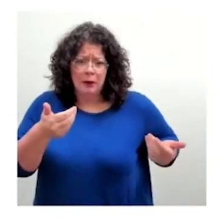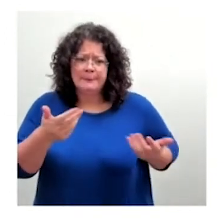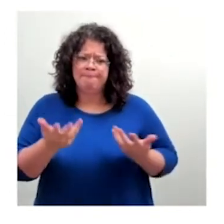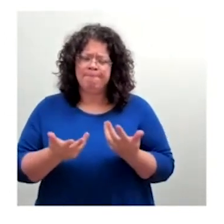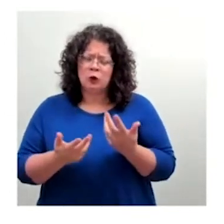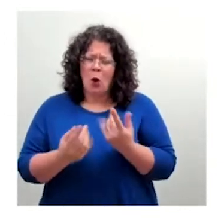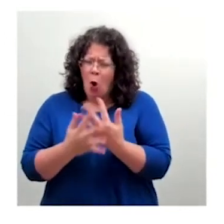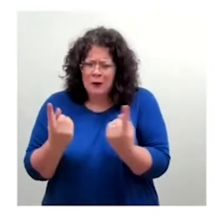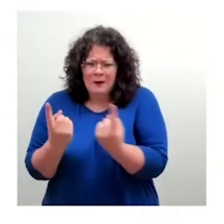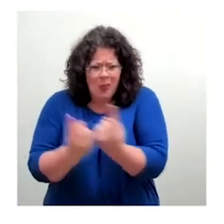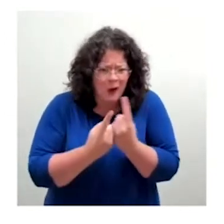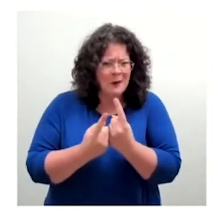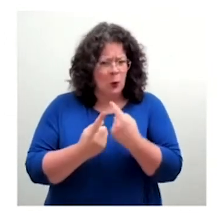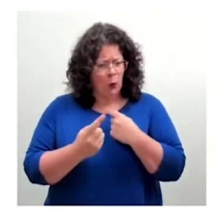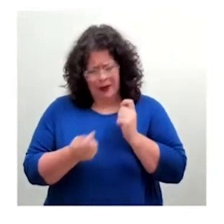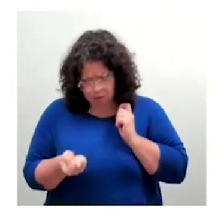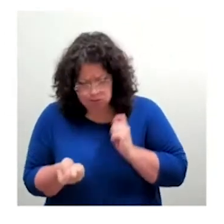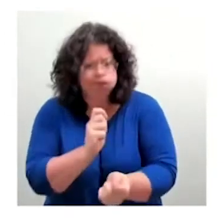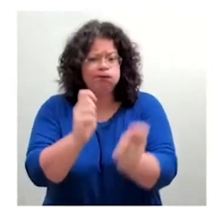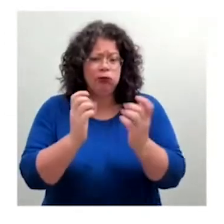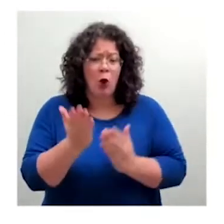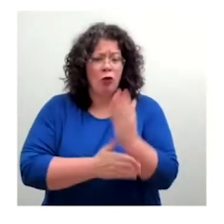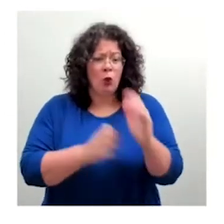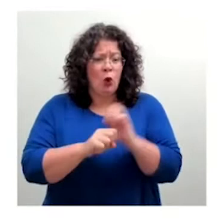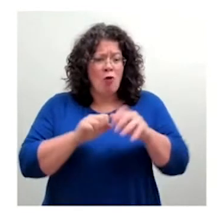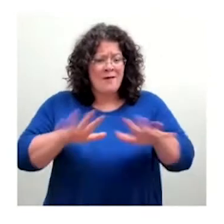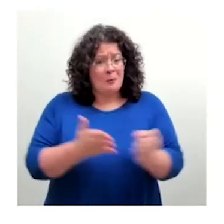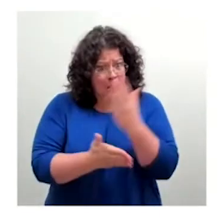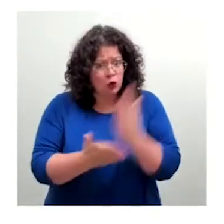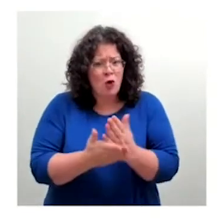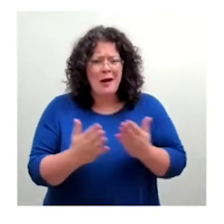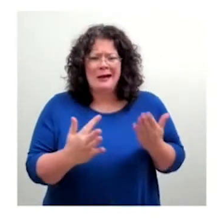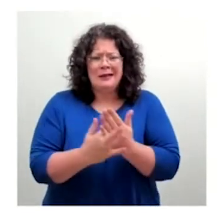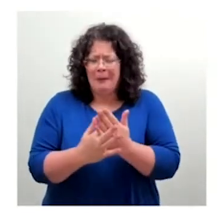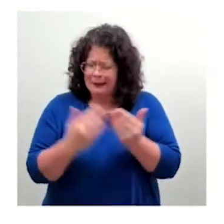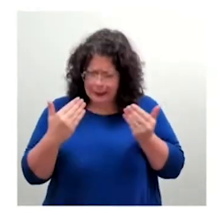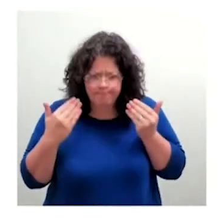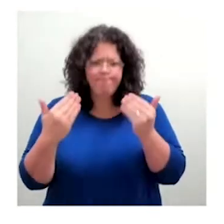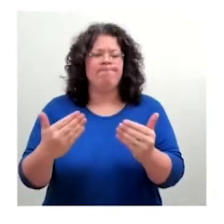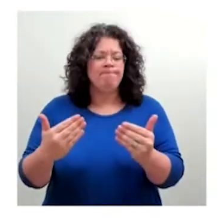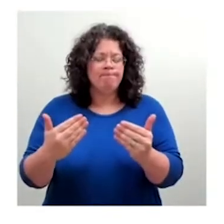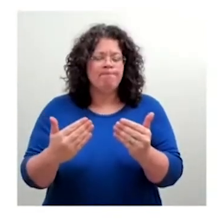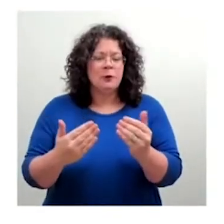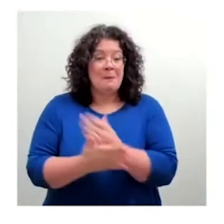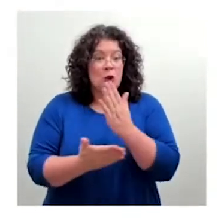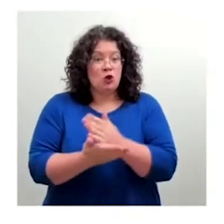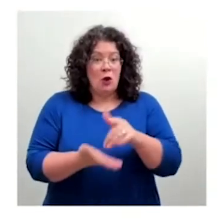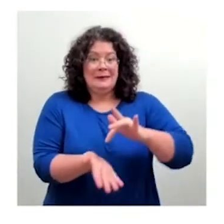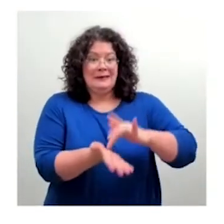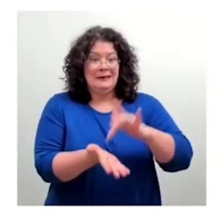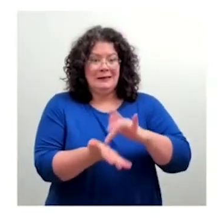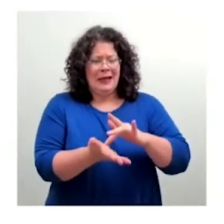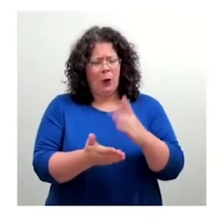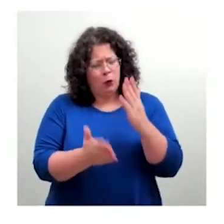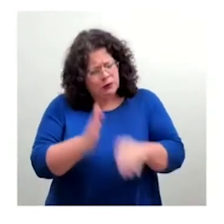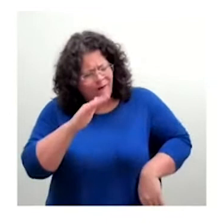behind. And as far as smart city technology goes, I mentioned that we do things on our streetscape.